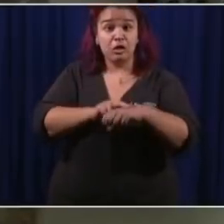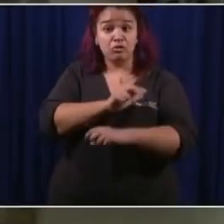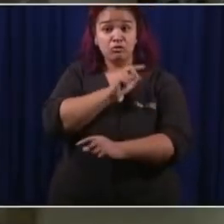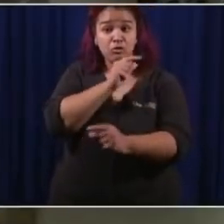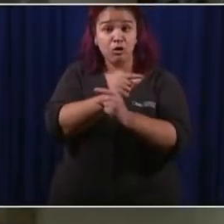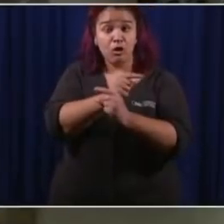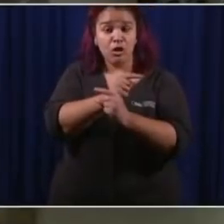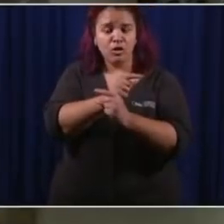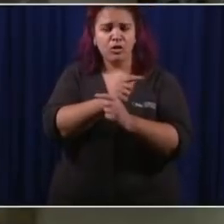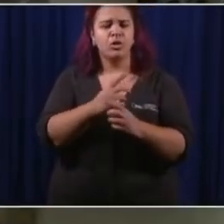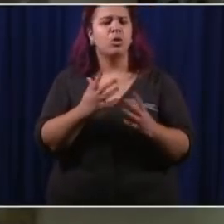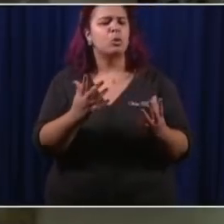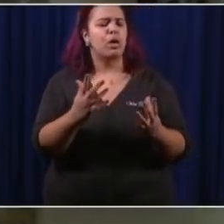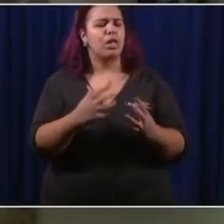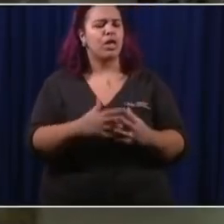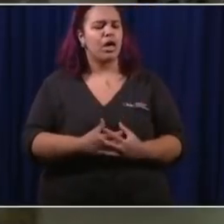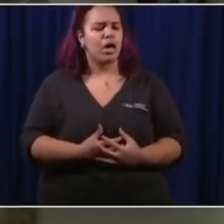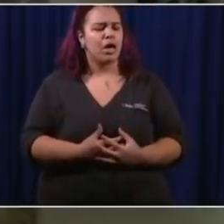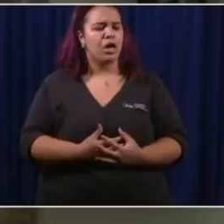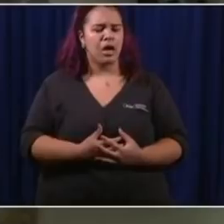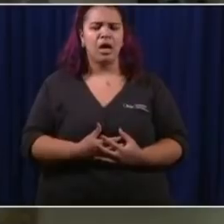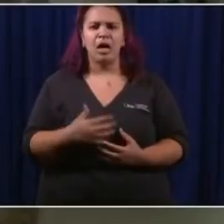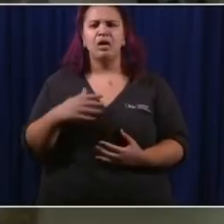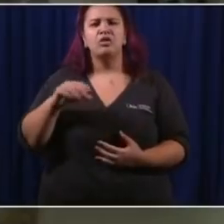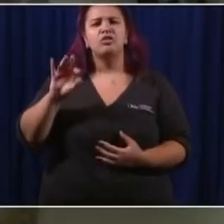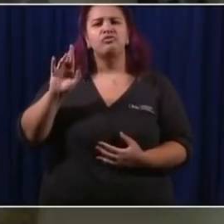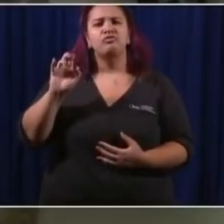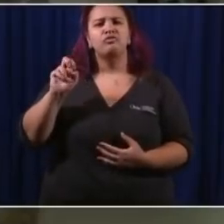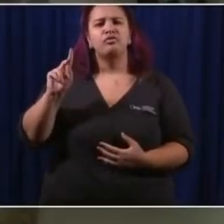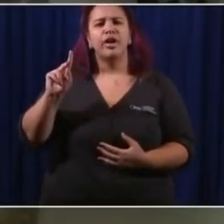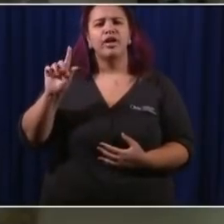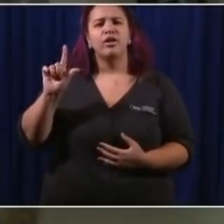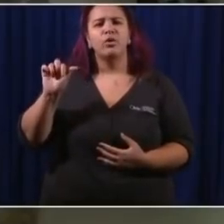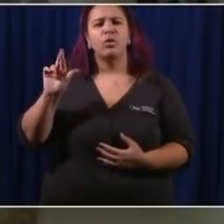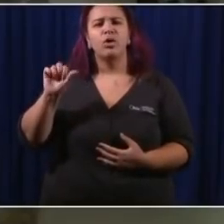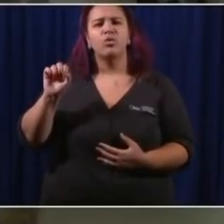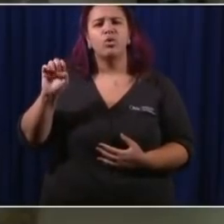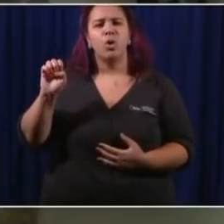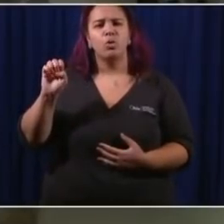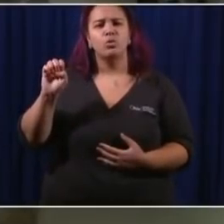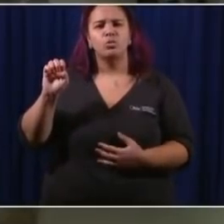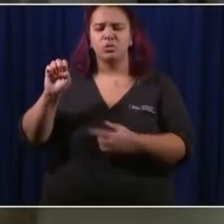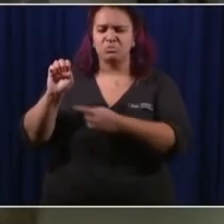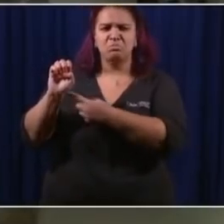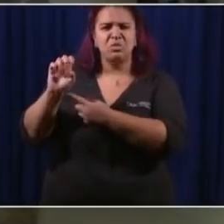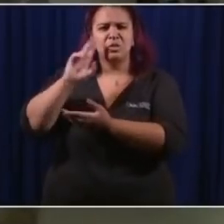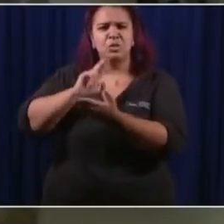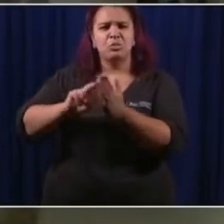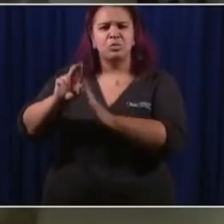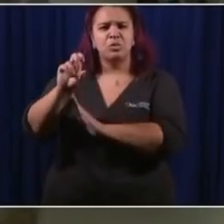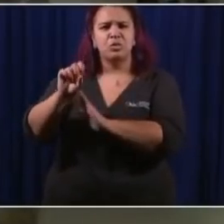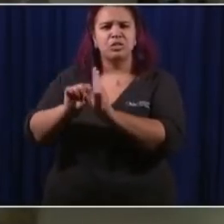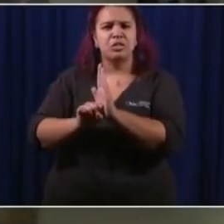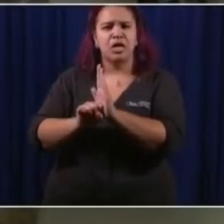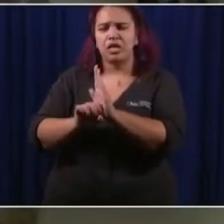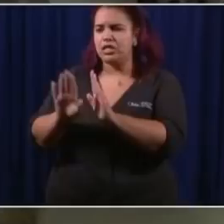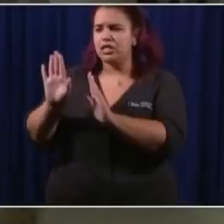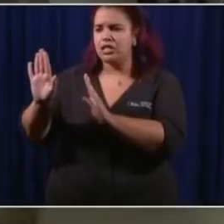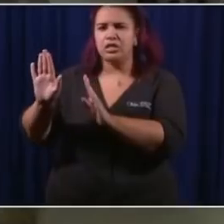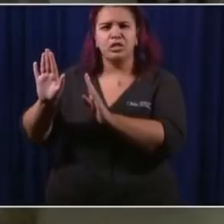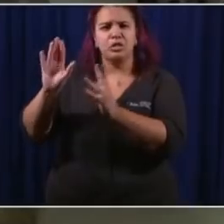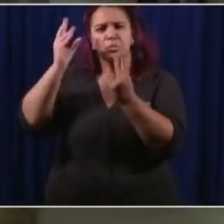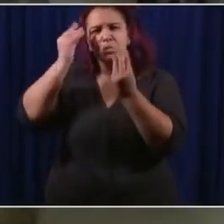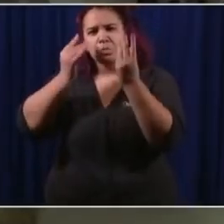Well, I'm going to rely on Frank LaRose and see what Frank thinks. I know Frank has